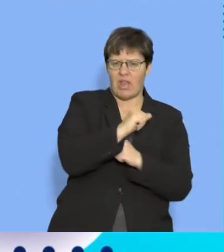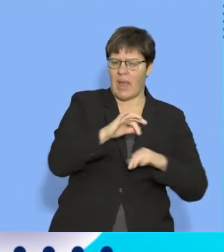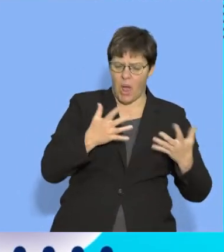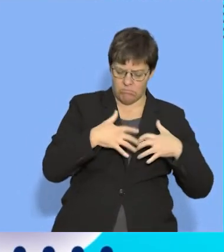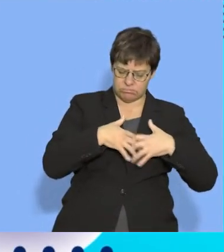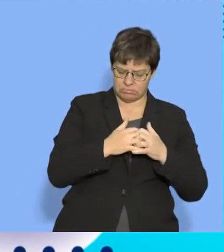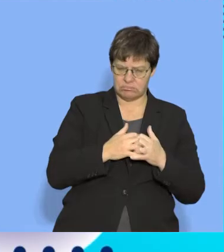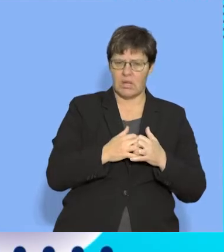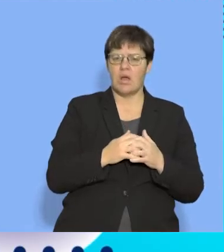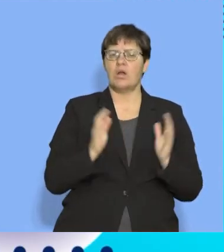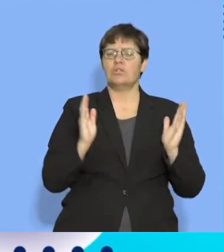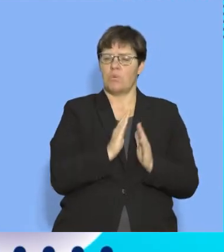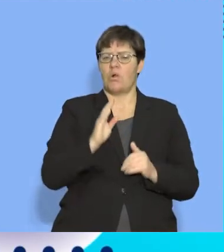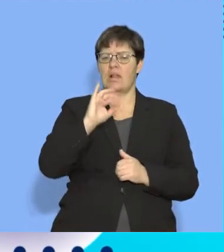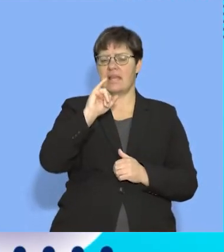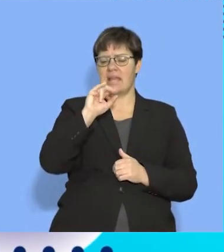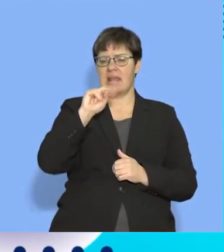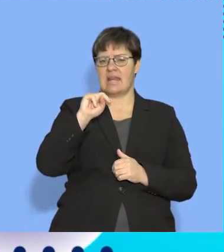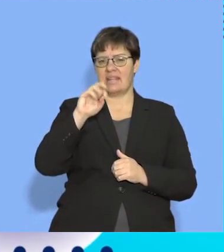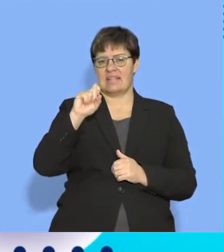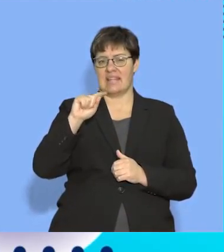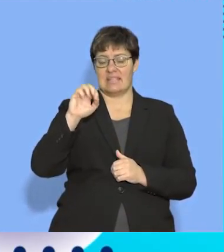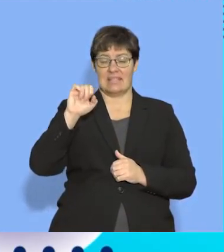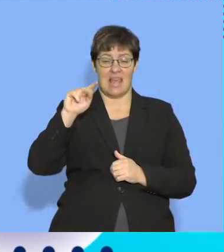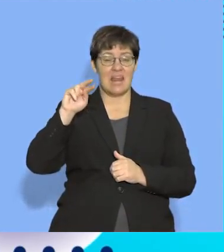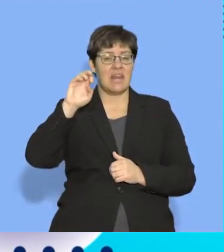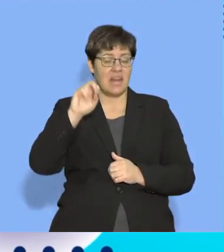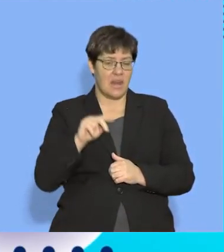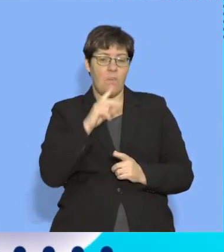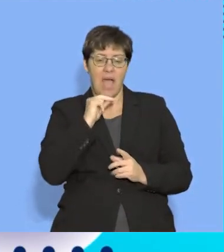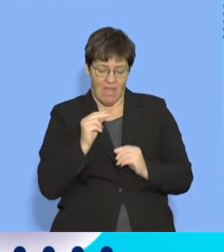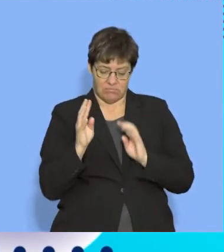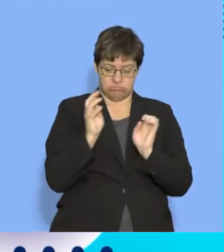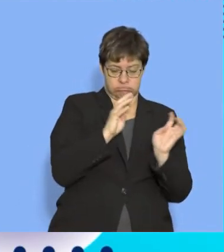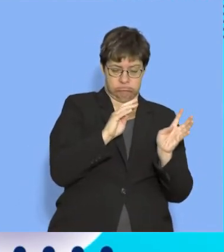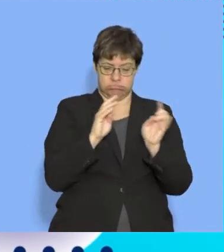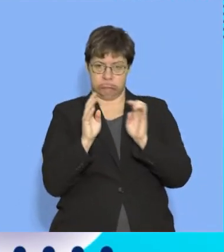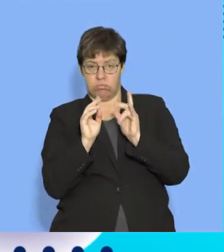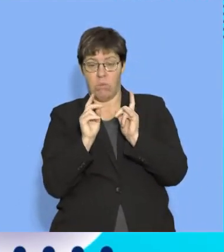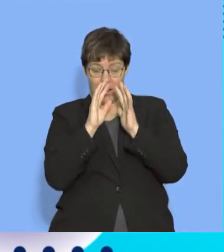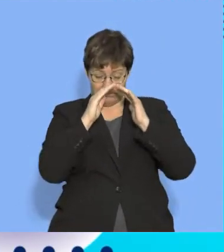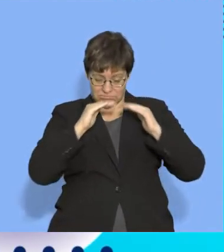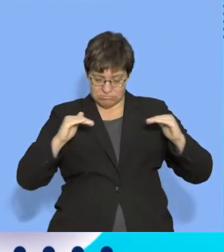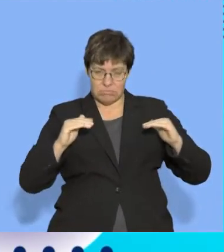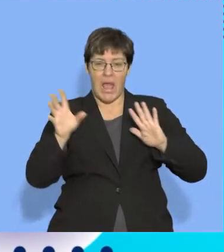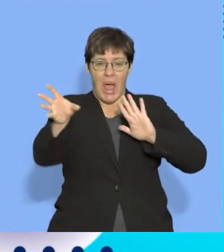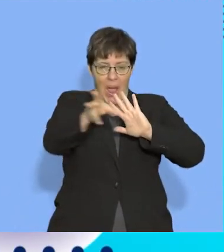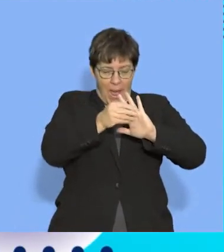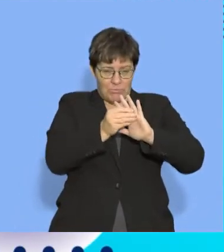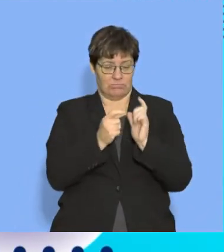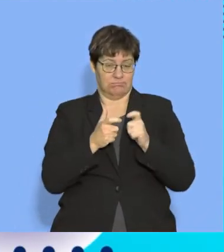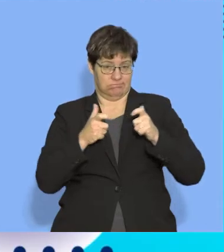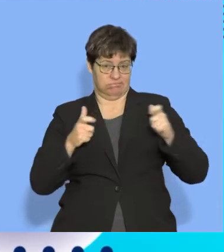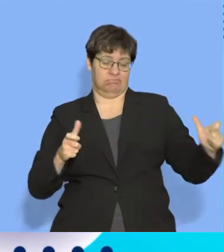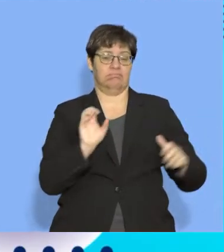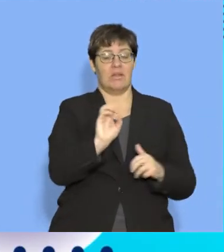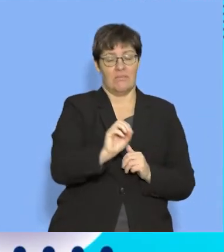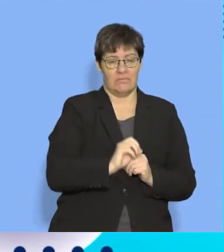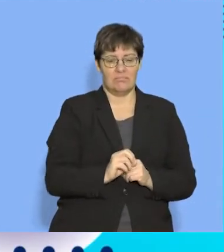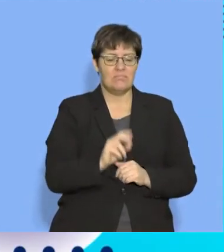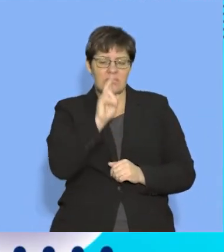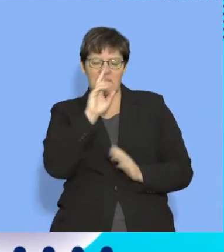intestine with the presence of villi, increasing the surface area for efficient and maximum absorption. Let's get into the detail of how